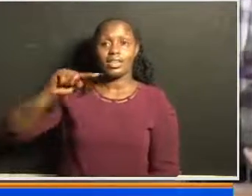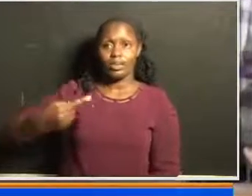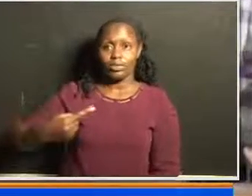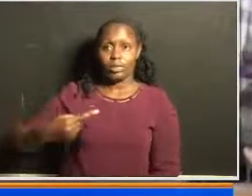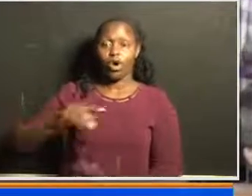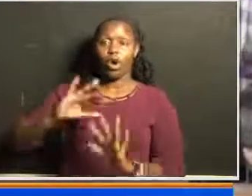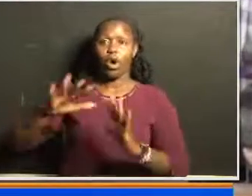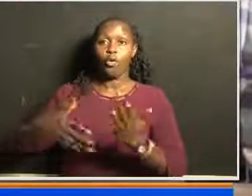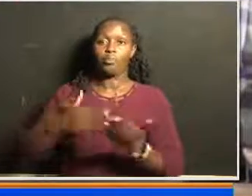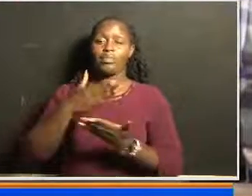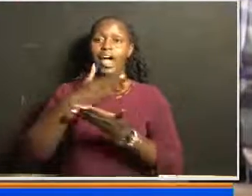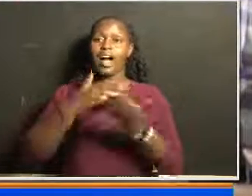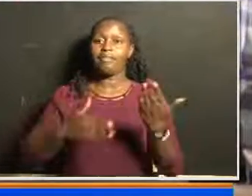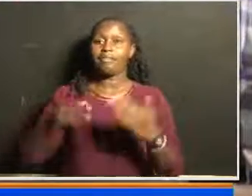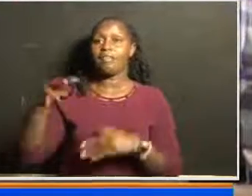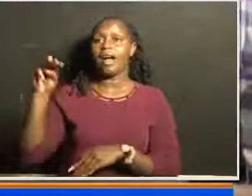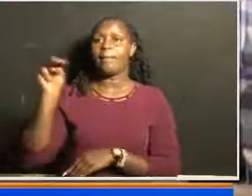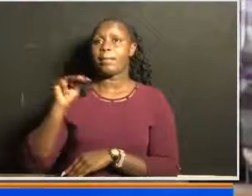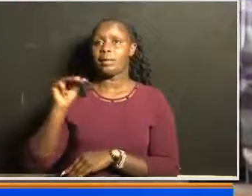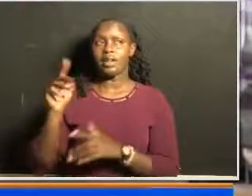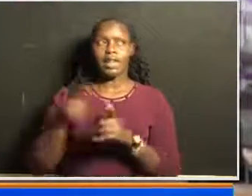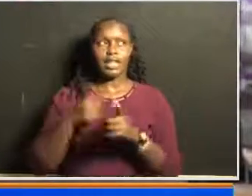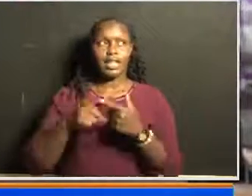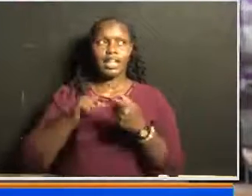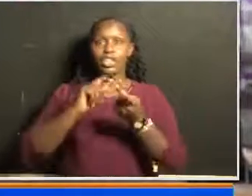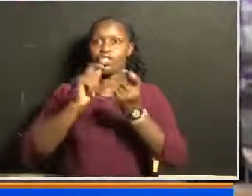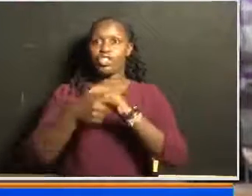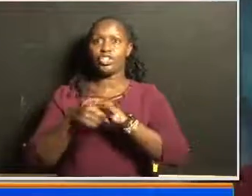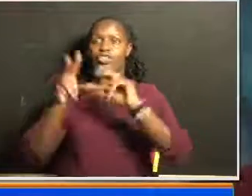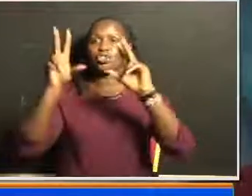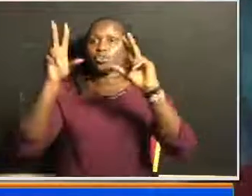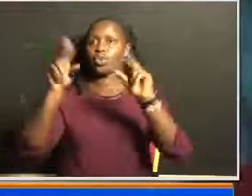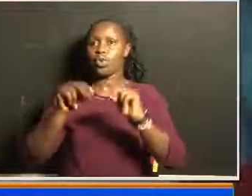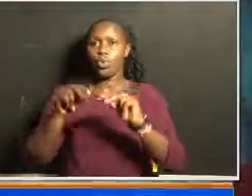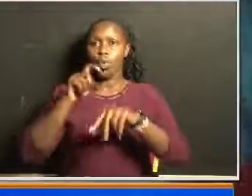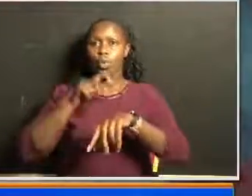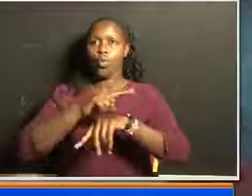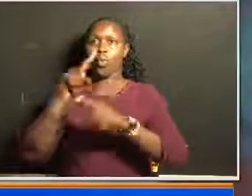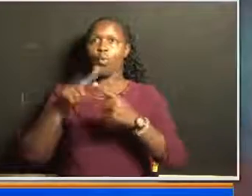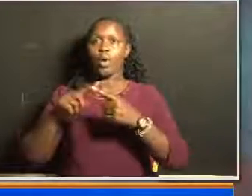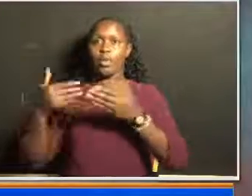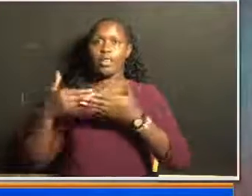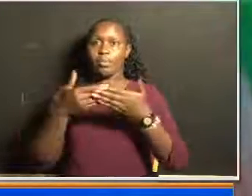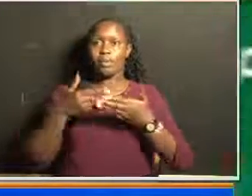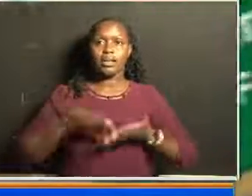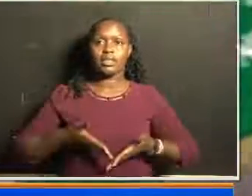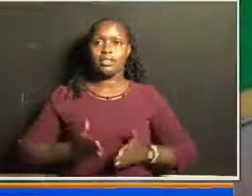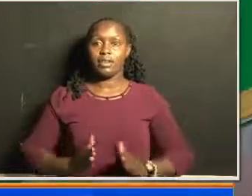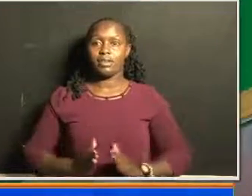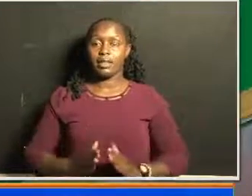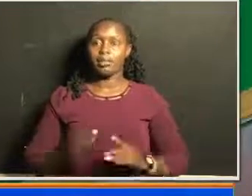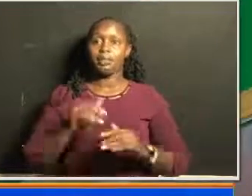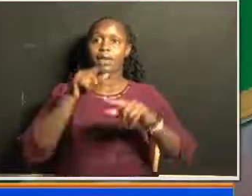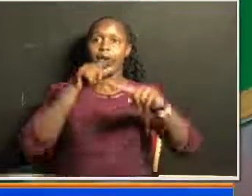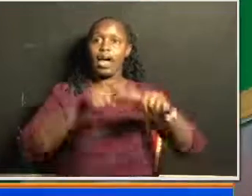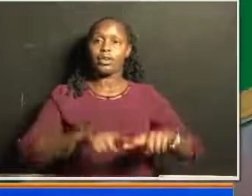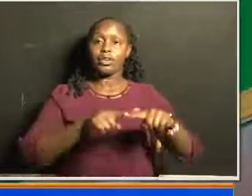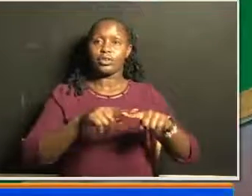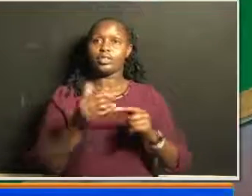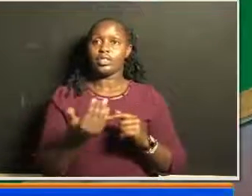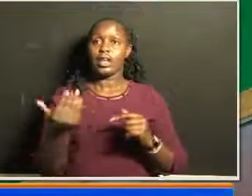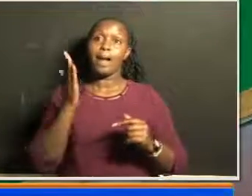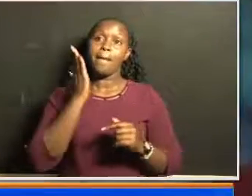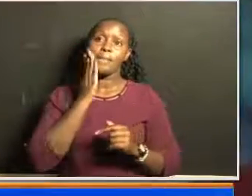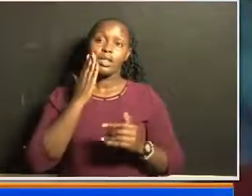half a million, then it does not change when the baby is delivered. According to the Children's Act, a mother is the one who gives birth to